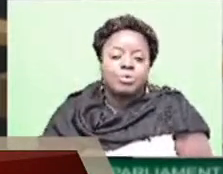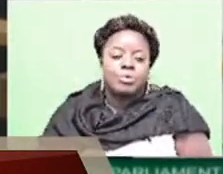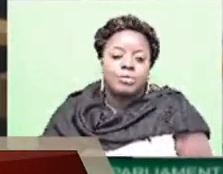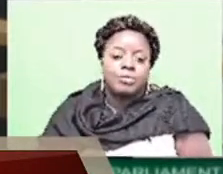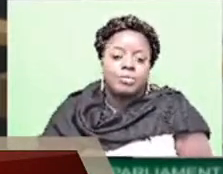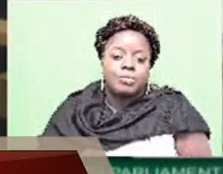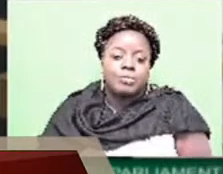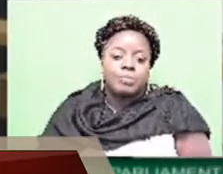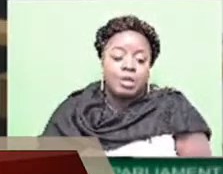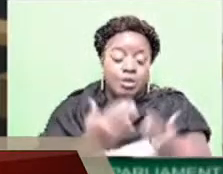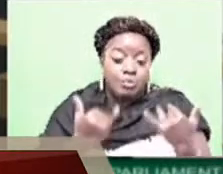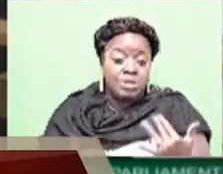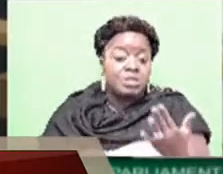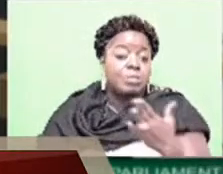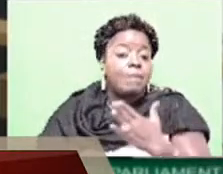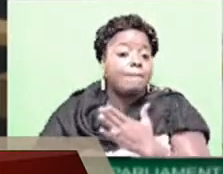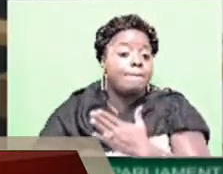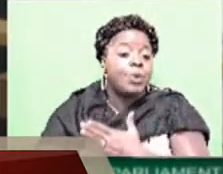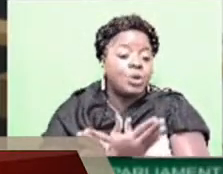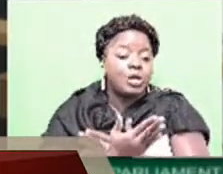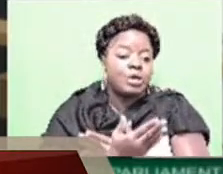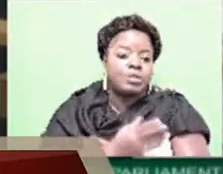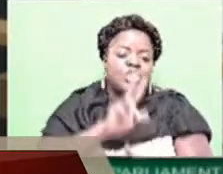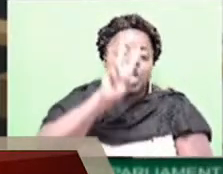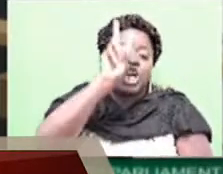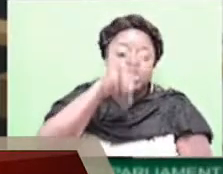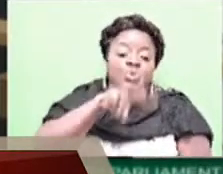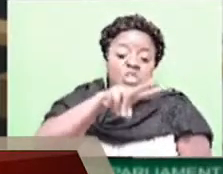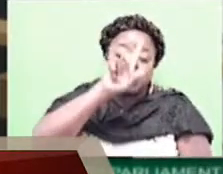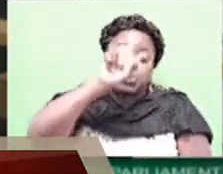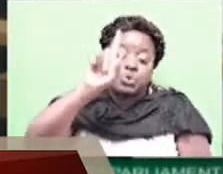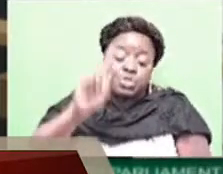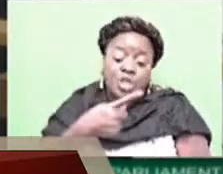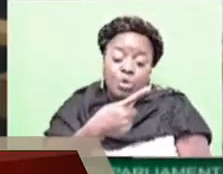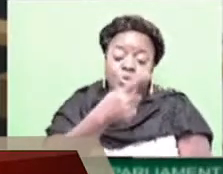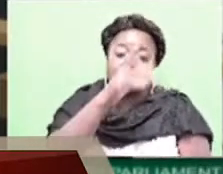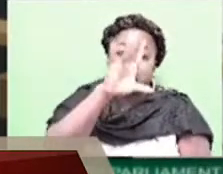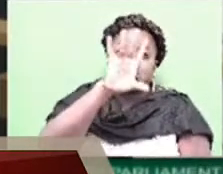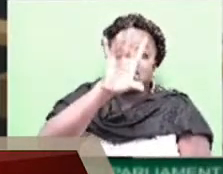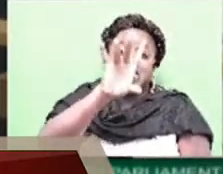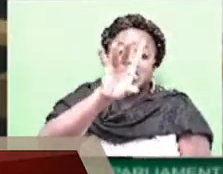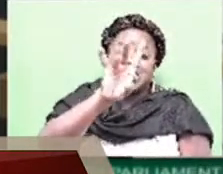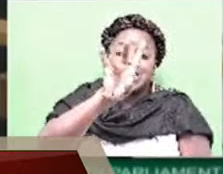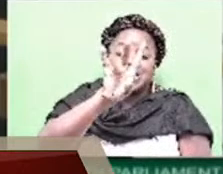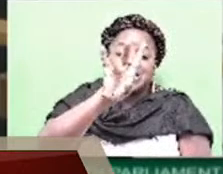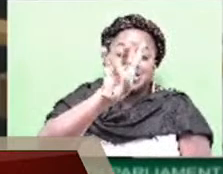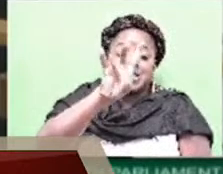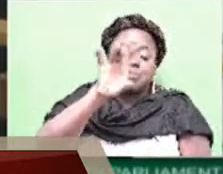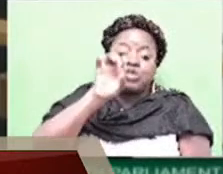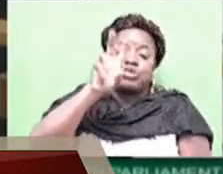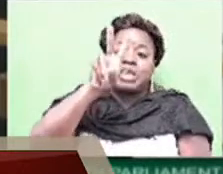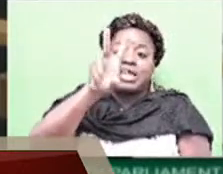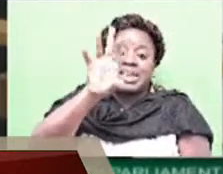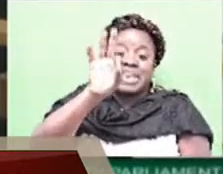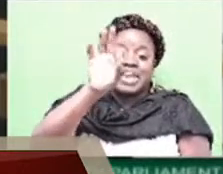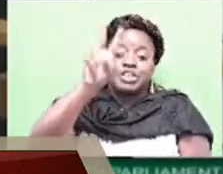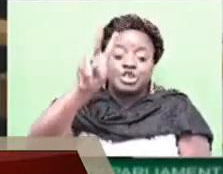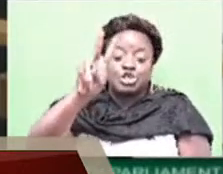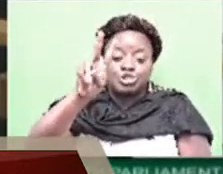today, this morning, there were 22,792 samples submitted to CAFA, Of those